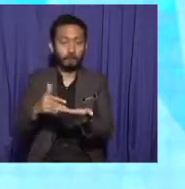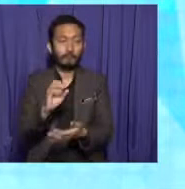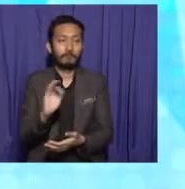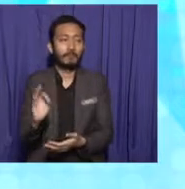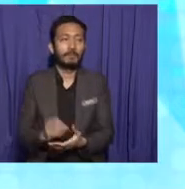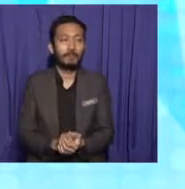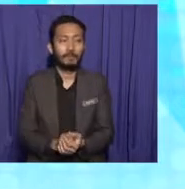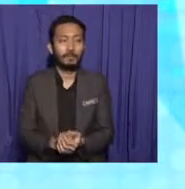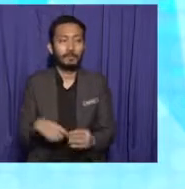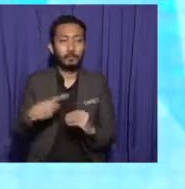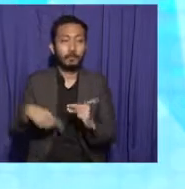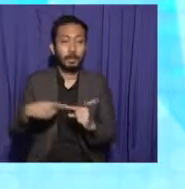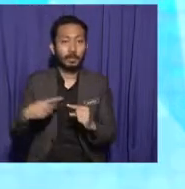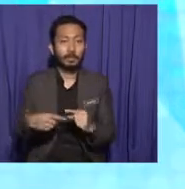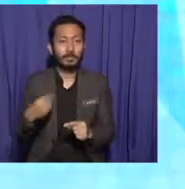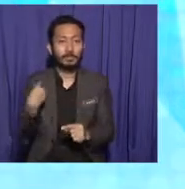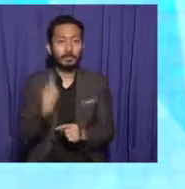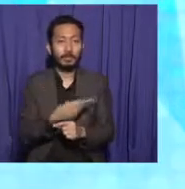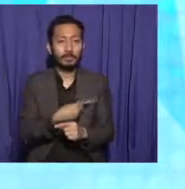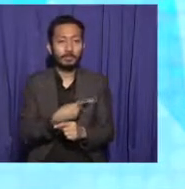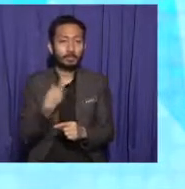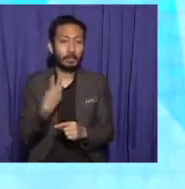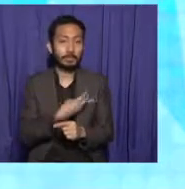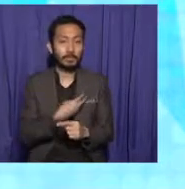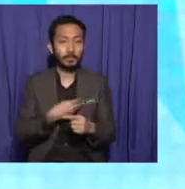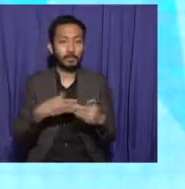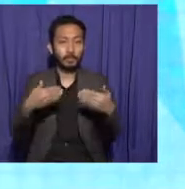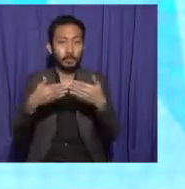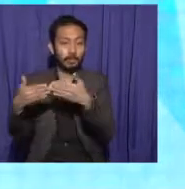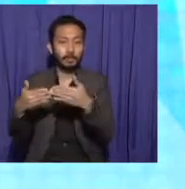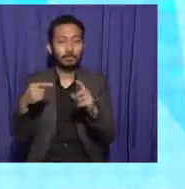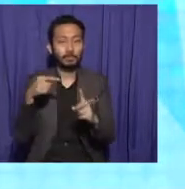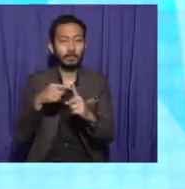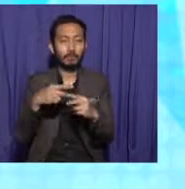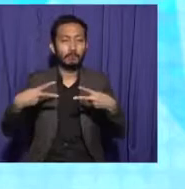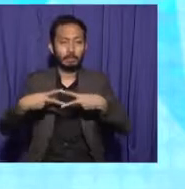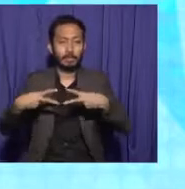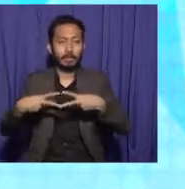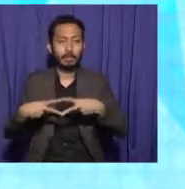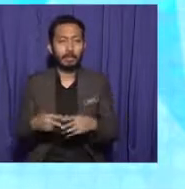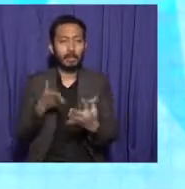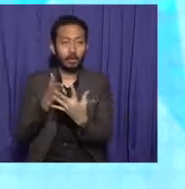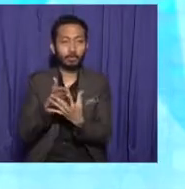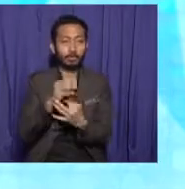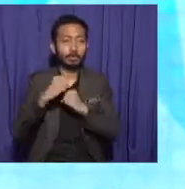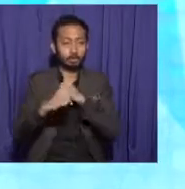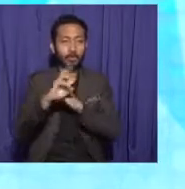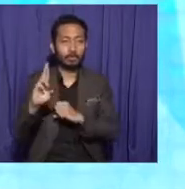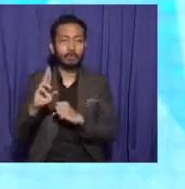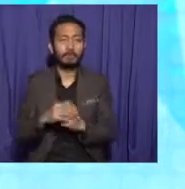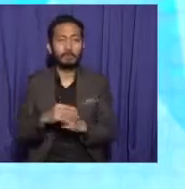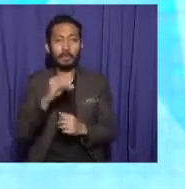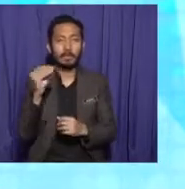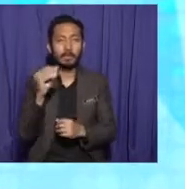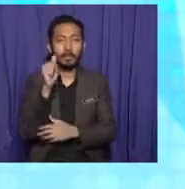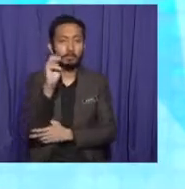When we connect a voltmeter across a resistor and an emitter in the circuit with an AC supply, the deflections of